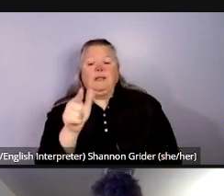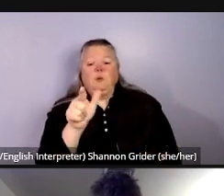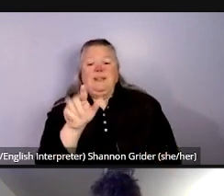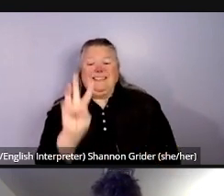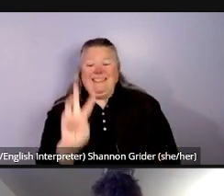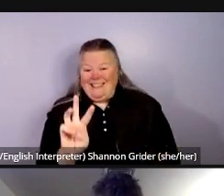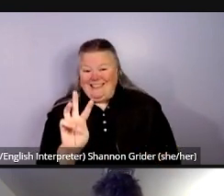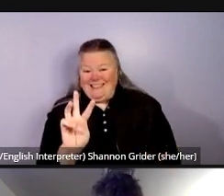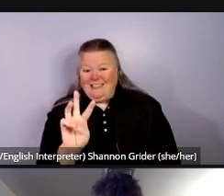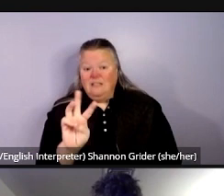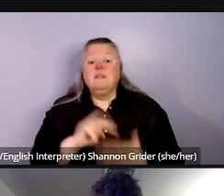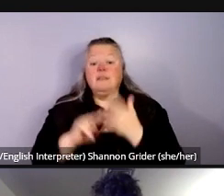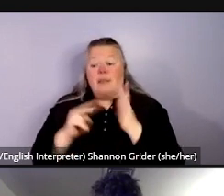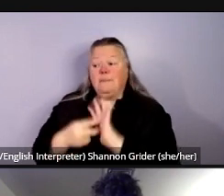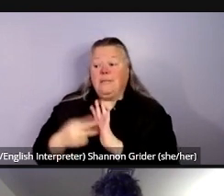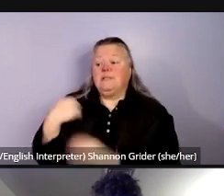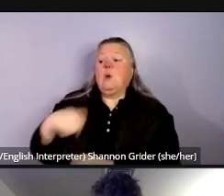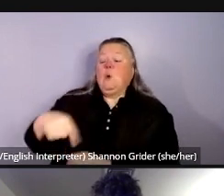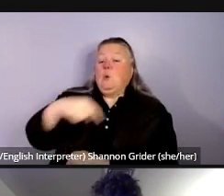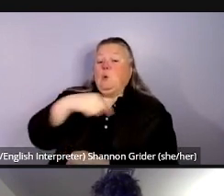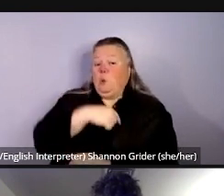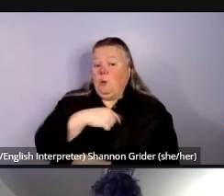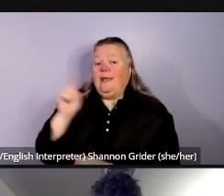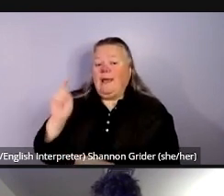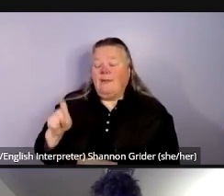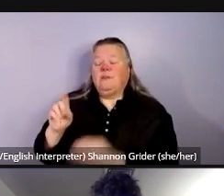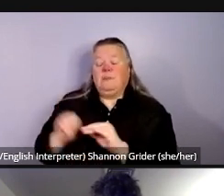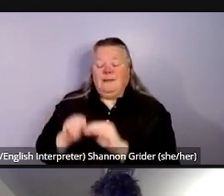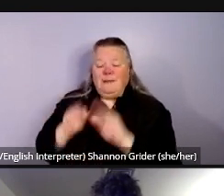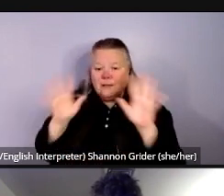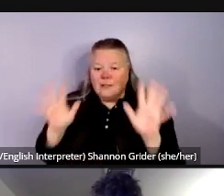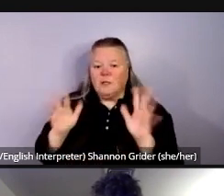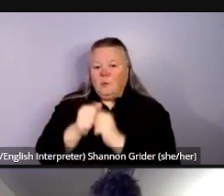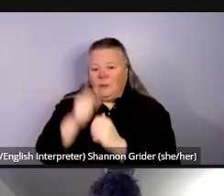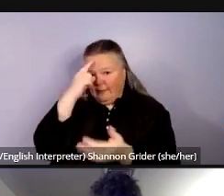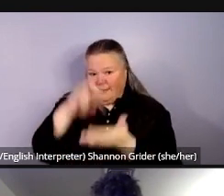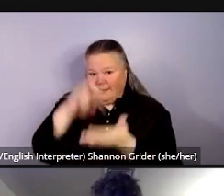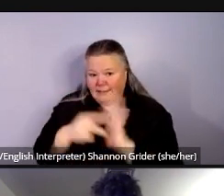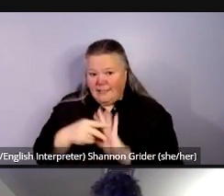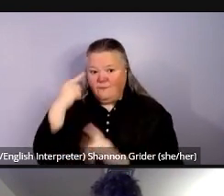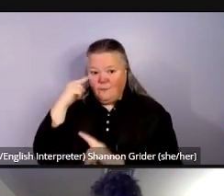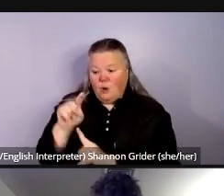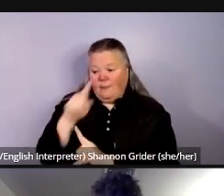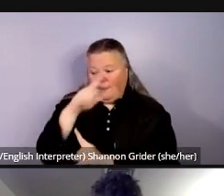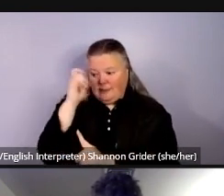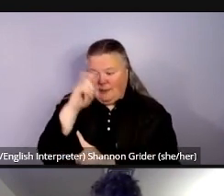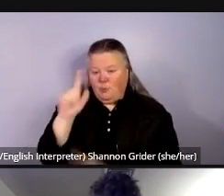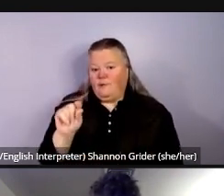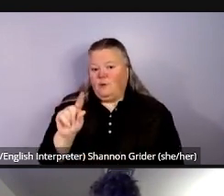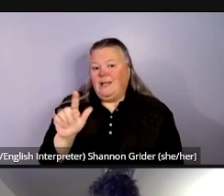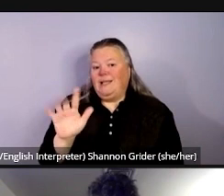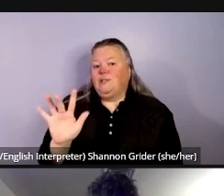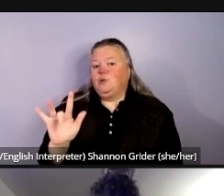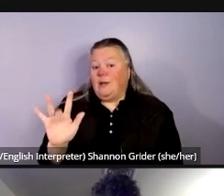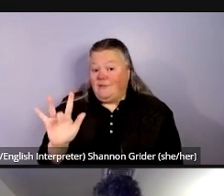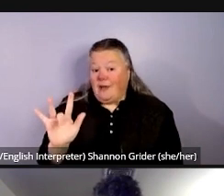really means that we need to be clear in our intent by the summer of 25. So we